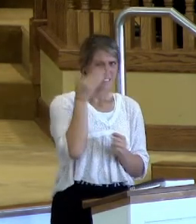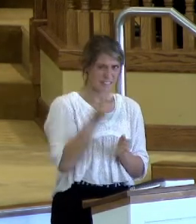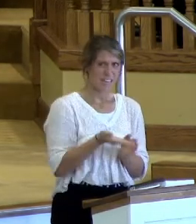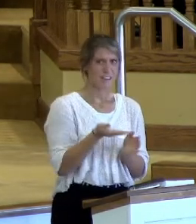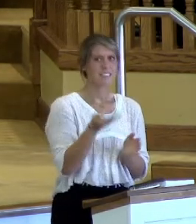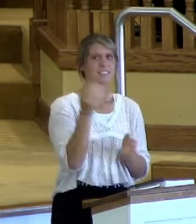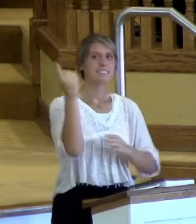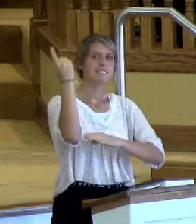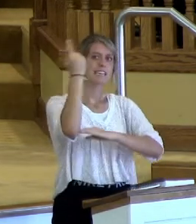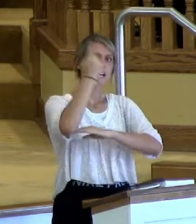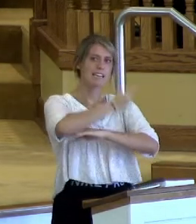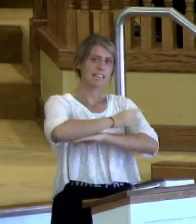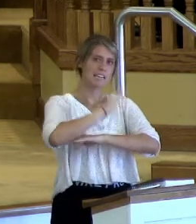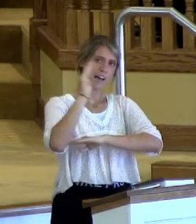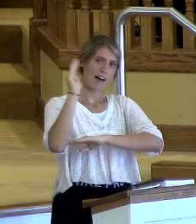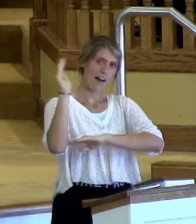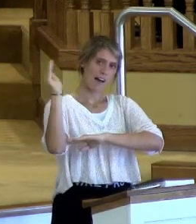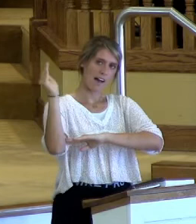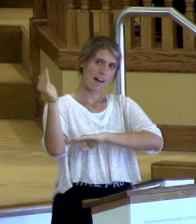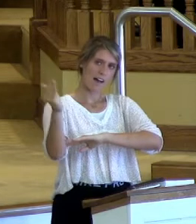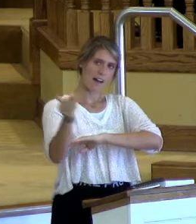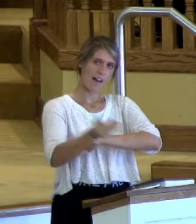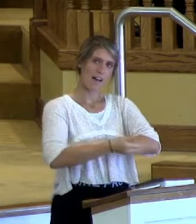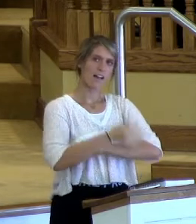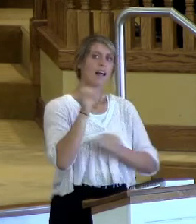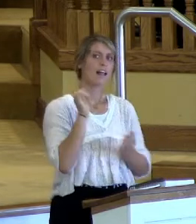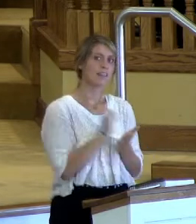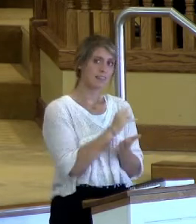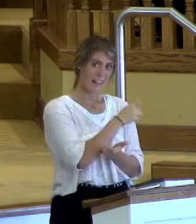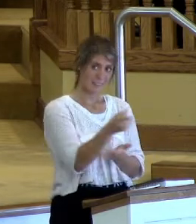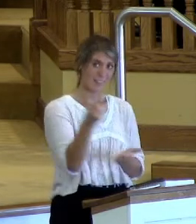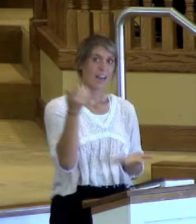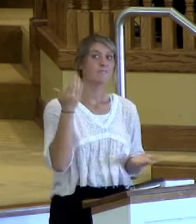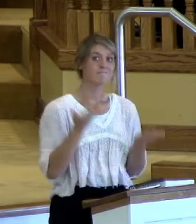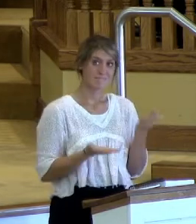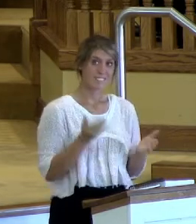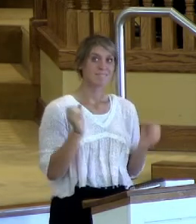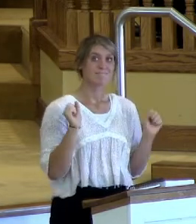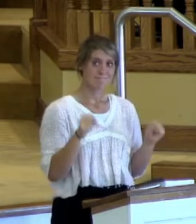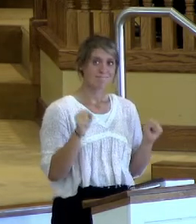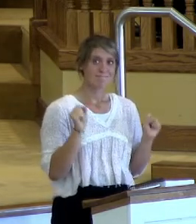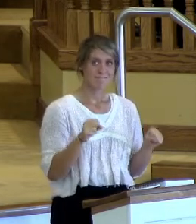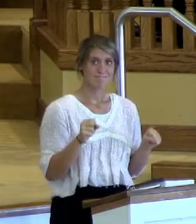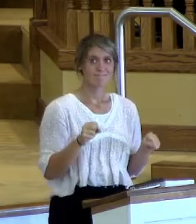meditate therein day and night, that thou mayest